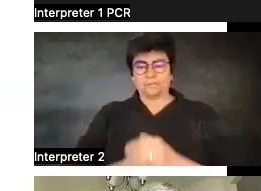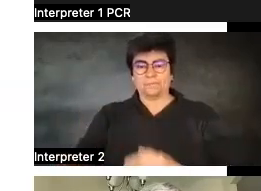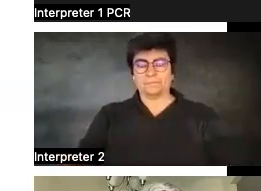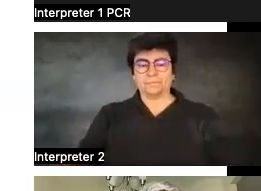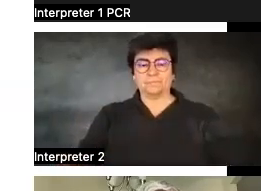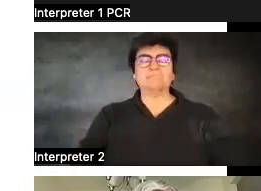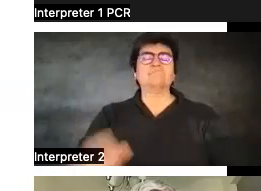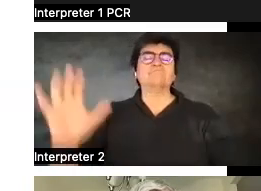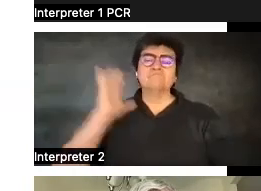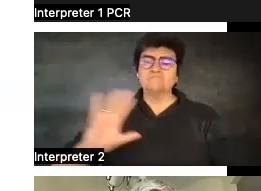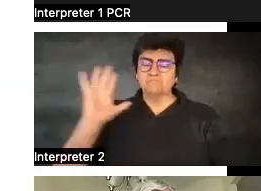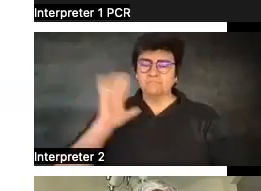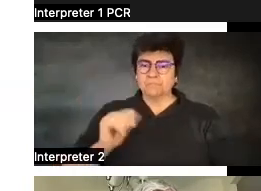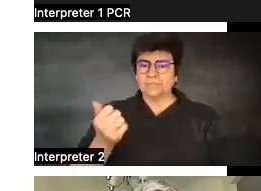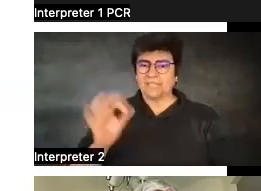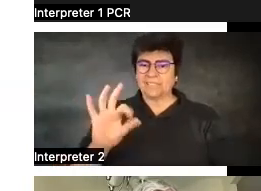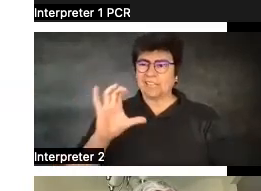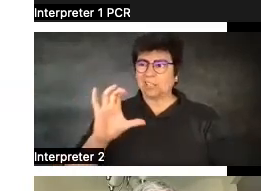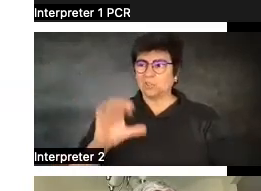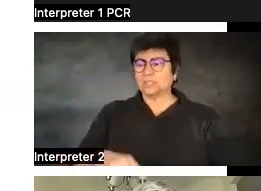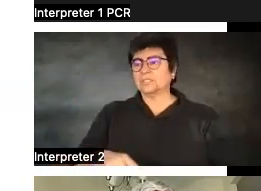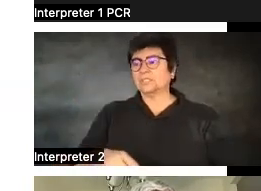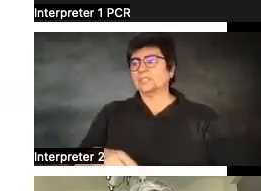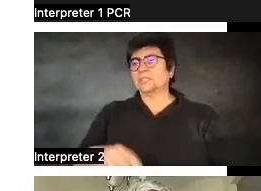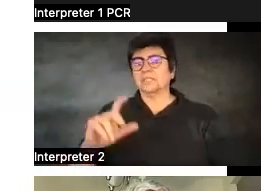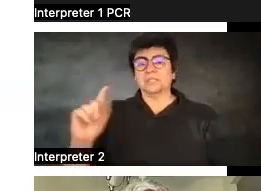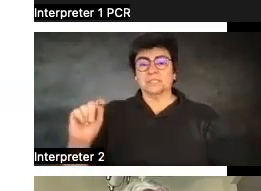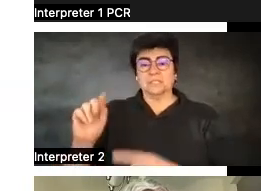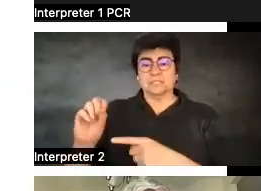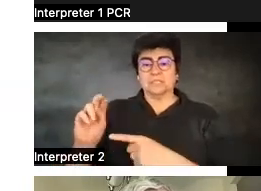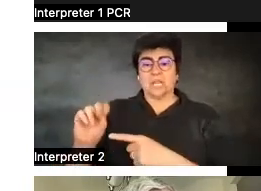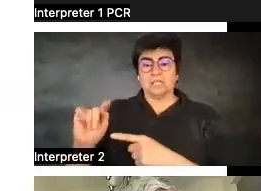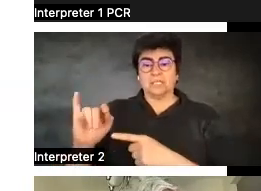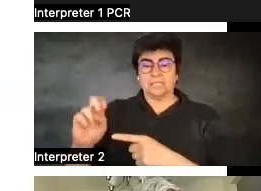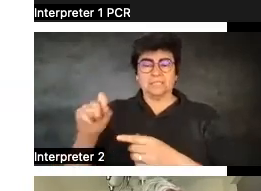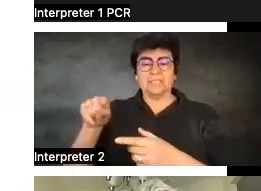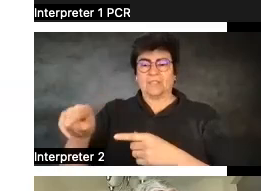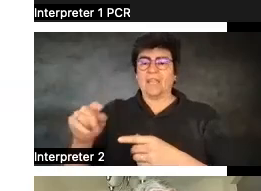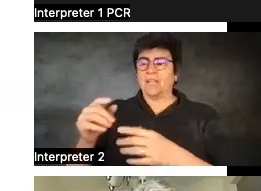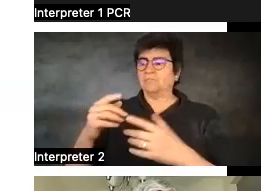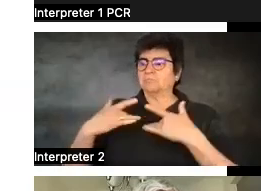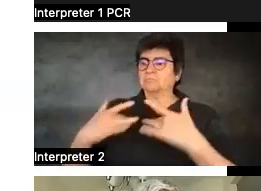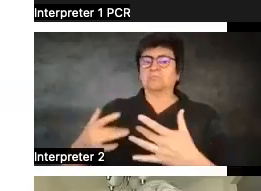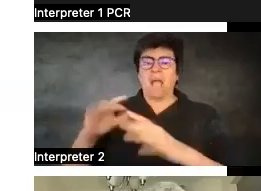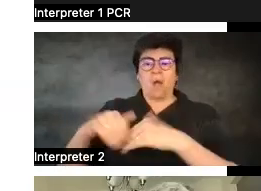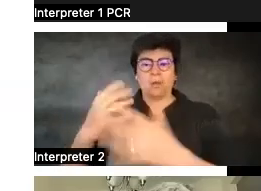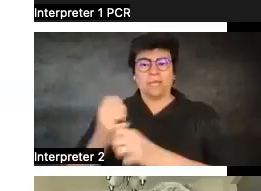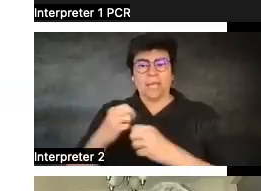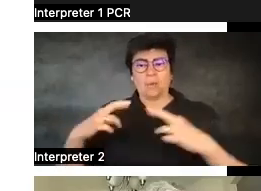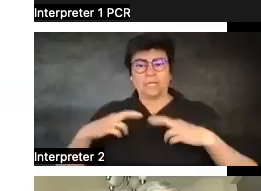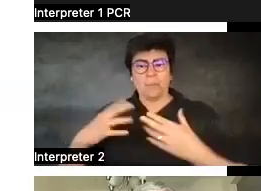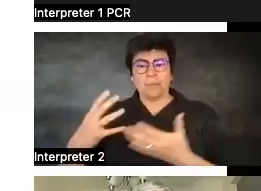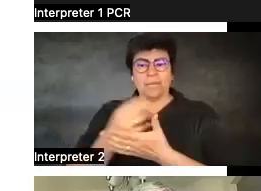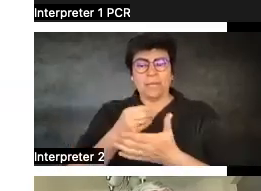in the early 1900s, tontines were the usual way that people received retirement income. However,